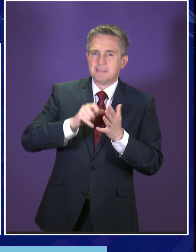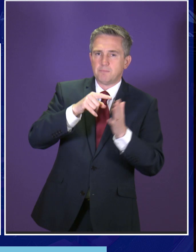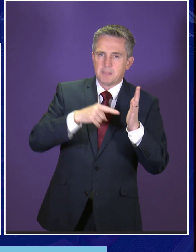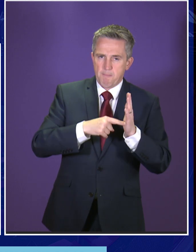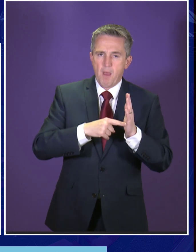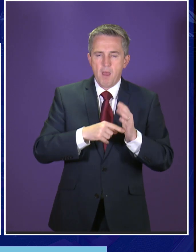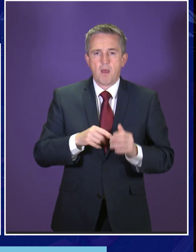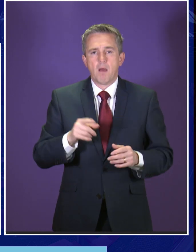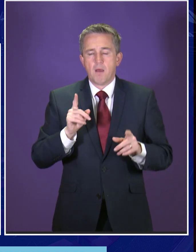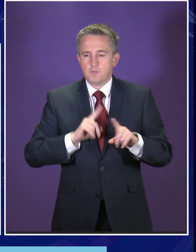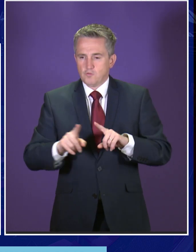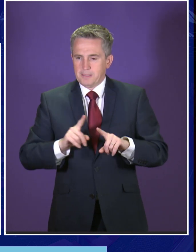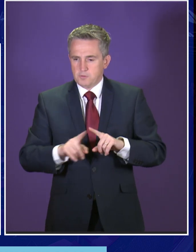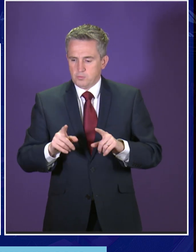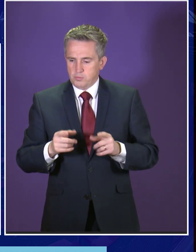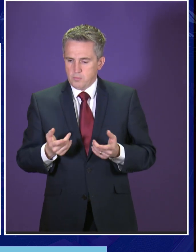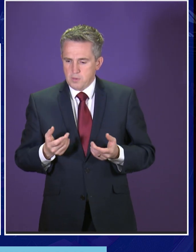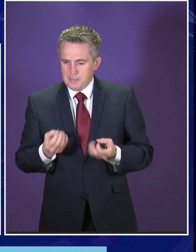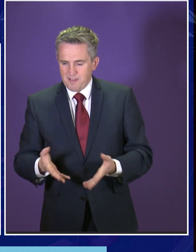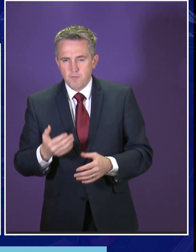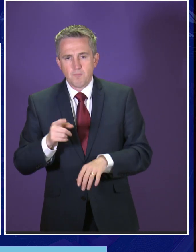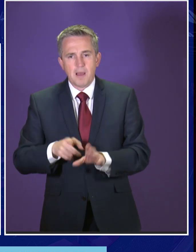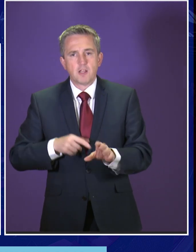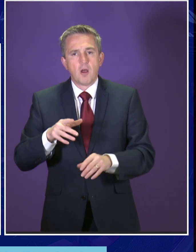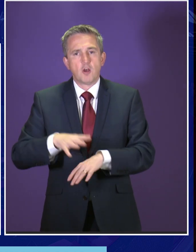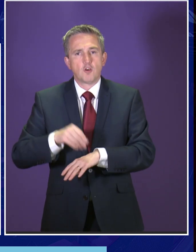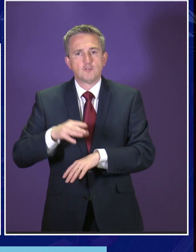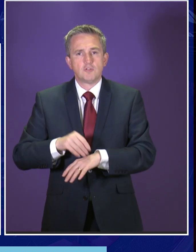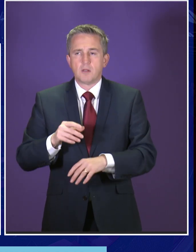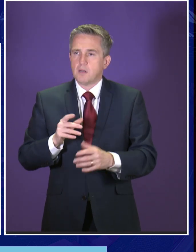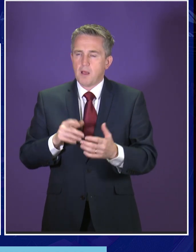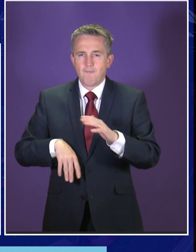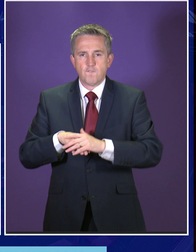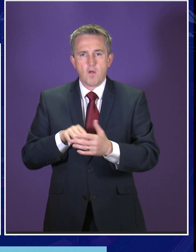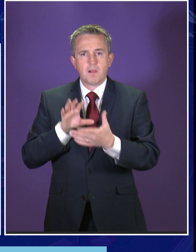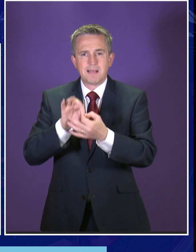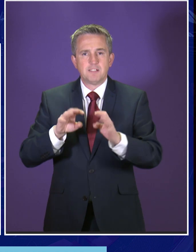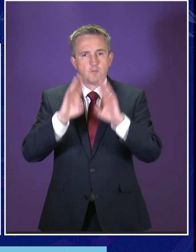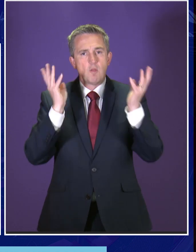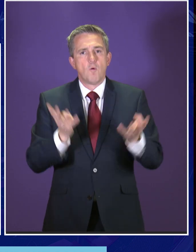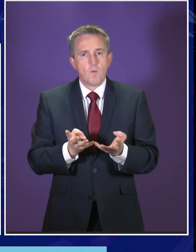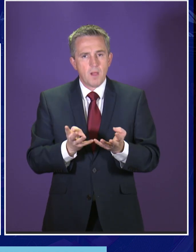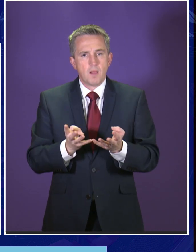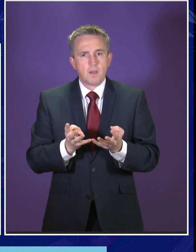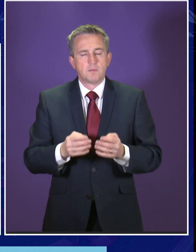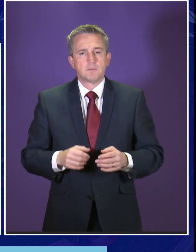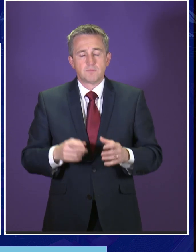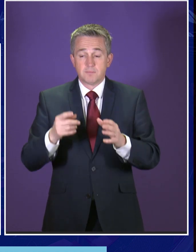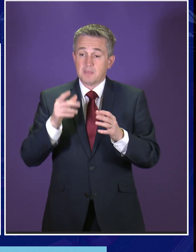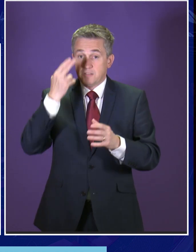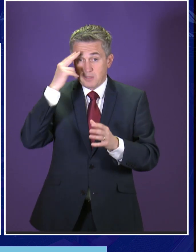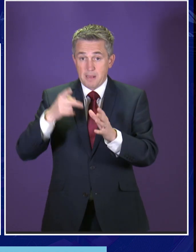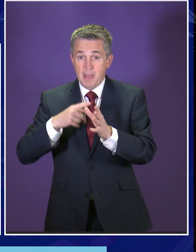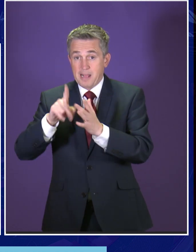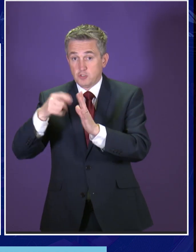the trees, and building for my young cousin this connection to the world, an investment. Unlike Kajal,